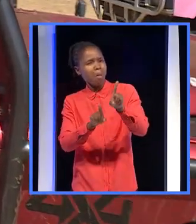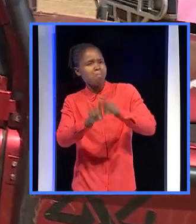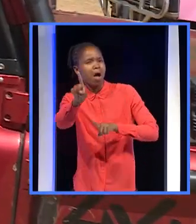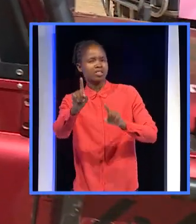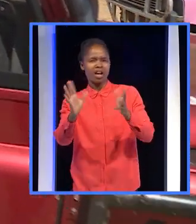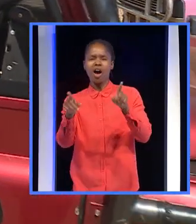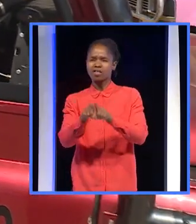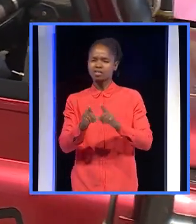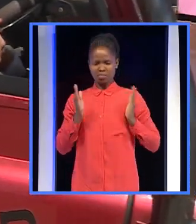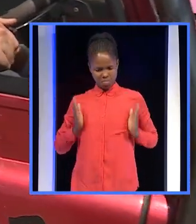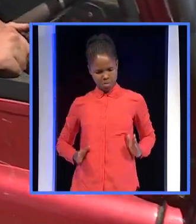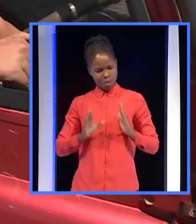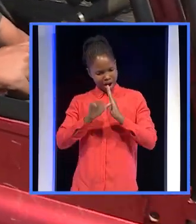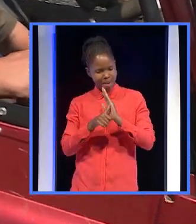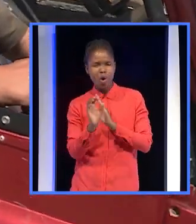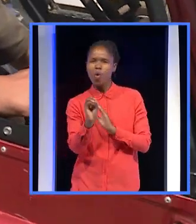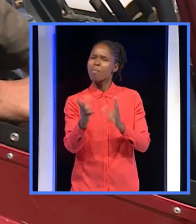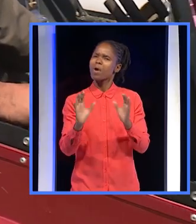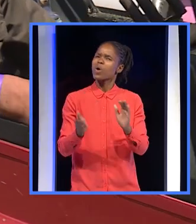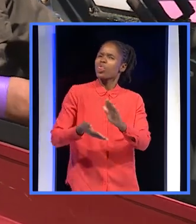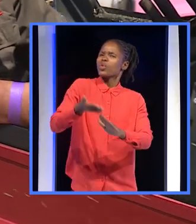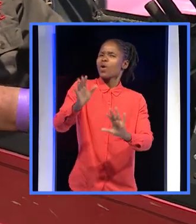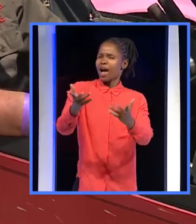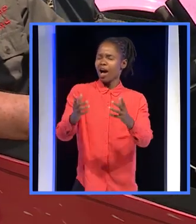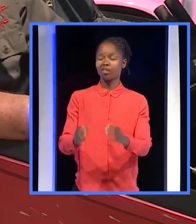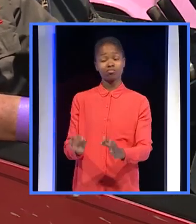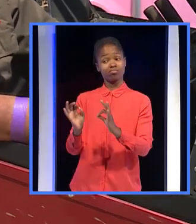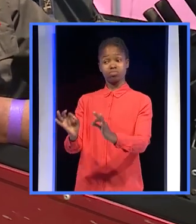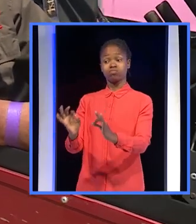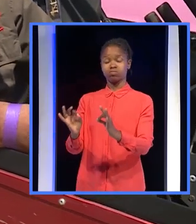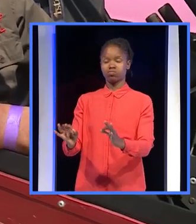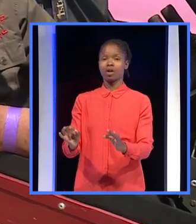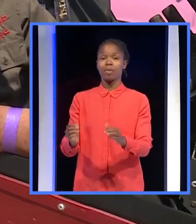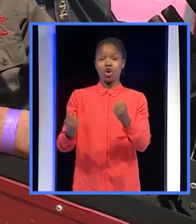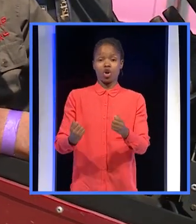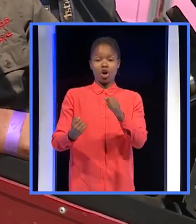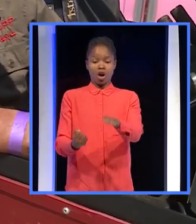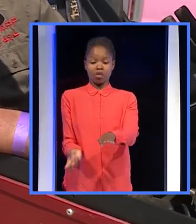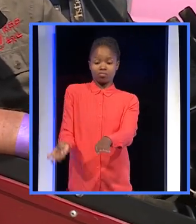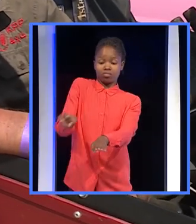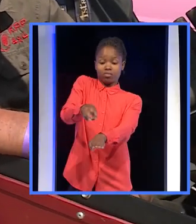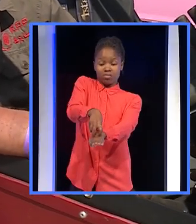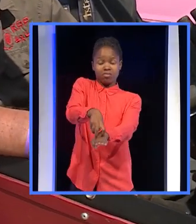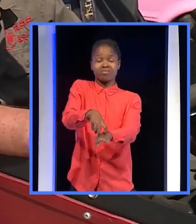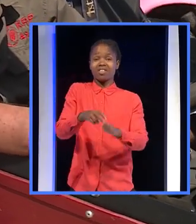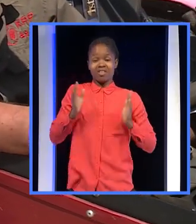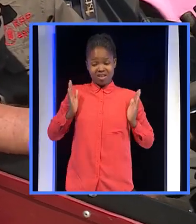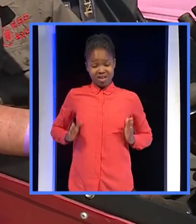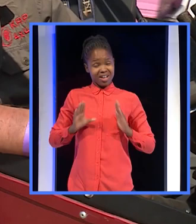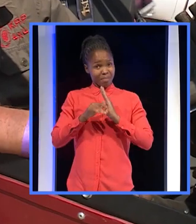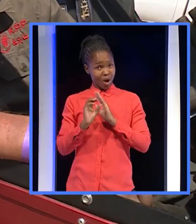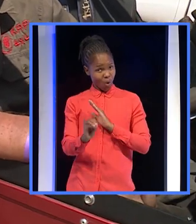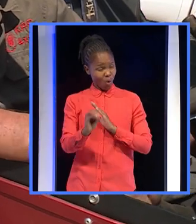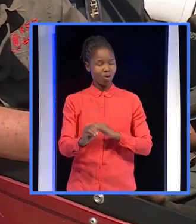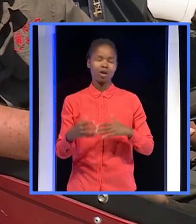as someone who has a disability? Correct. That's you have to be comfortable in your car. I mean, especially with a disability, you have to be